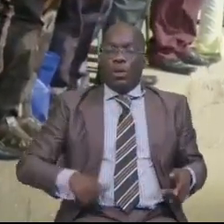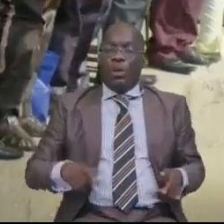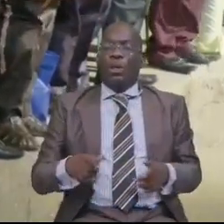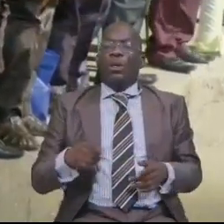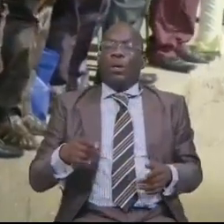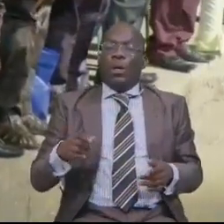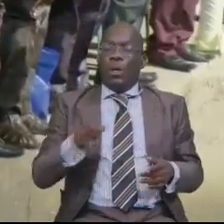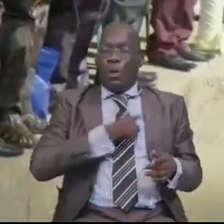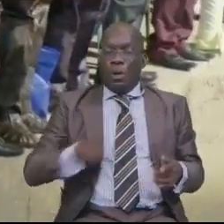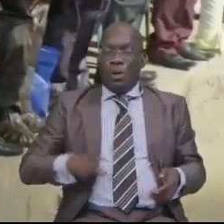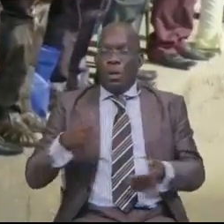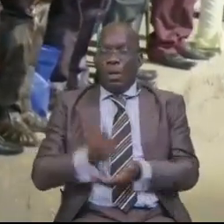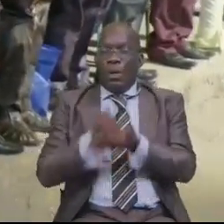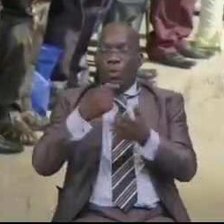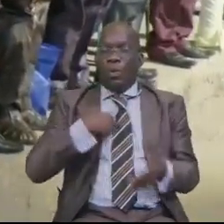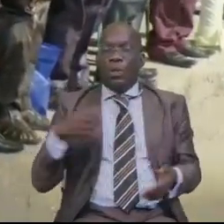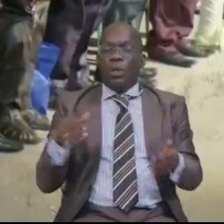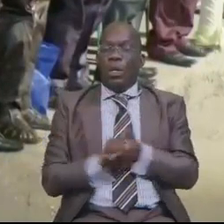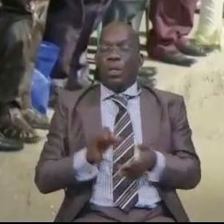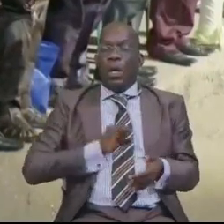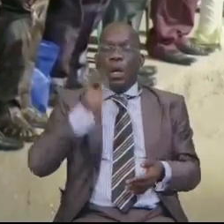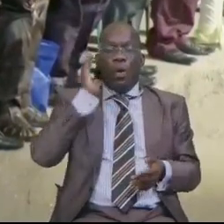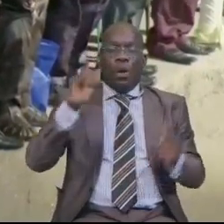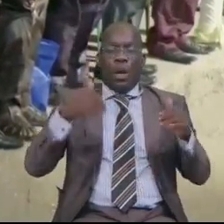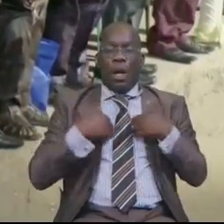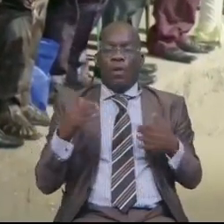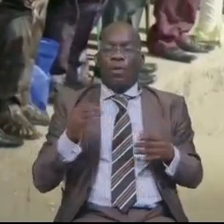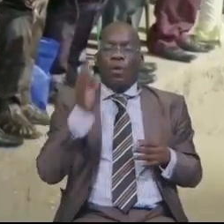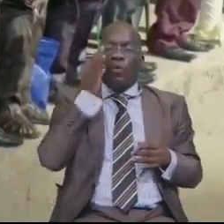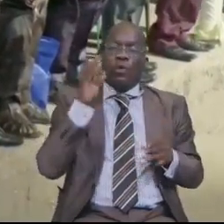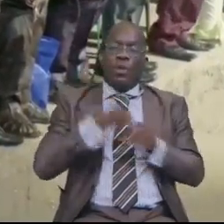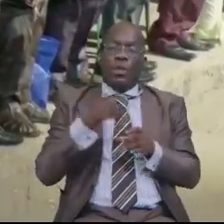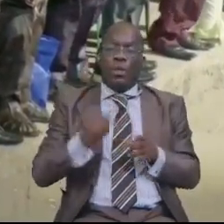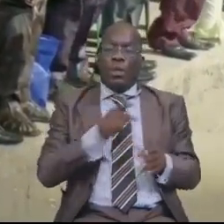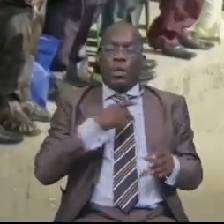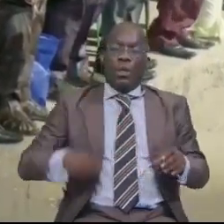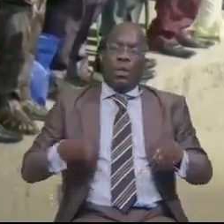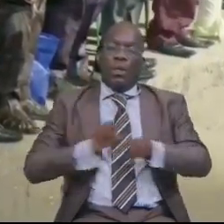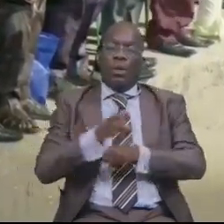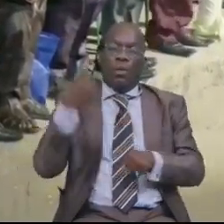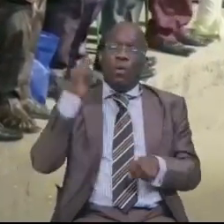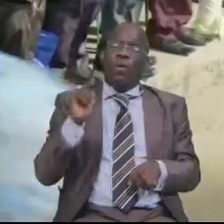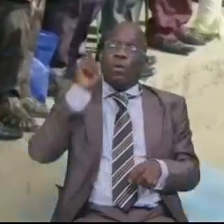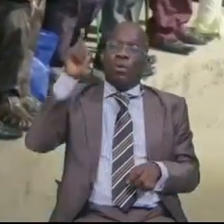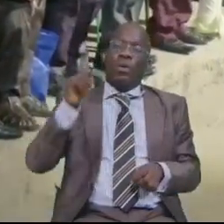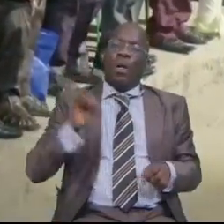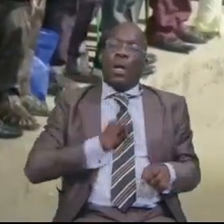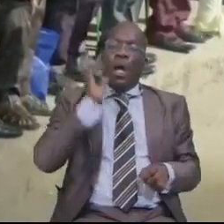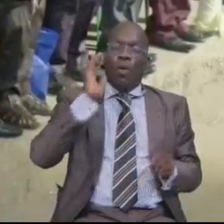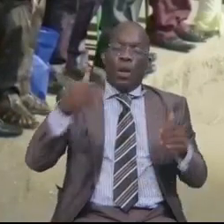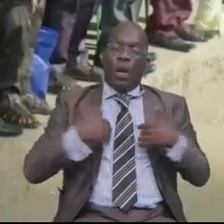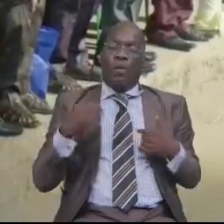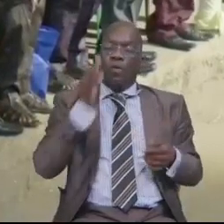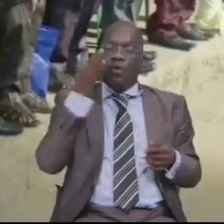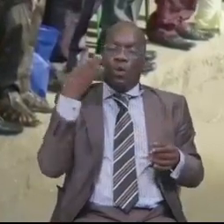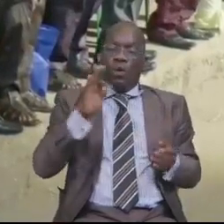help me that I'll bear fruit in the kingdom for you. I will bear fruit of converts